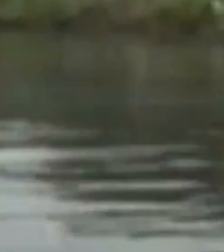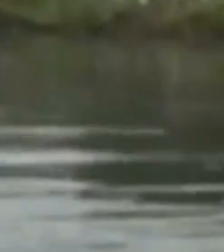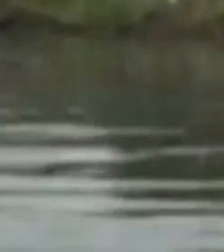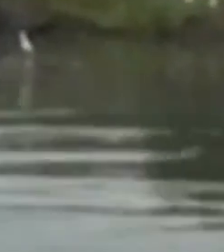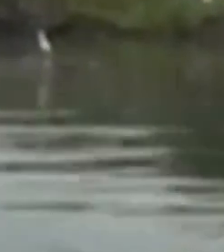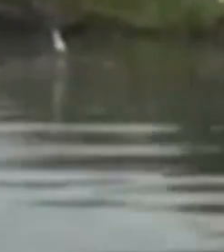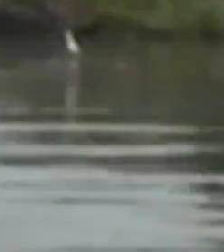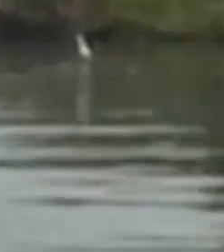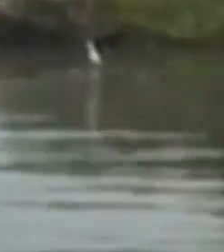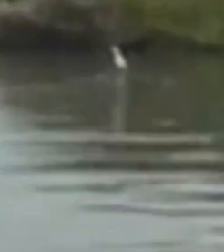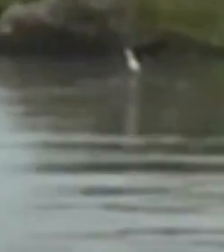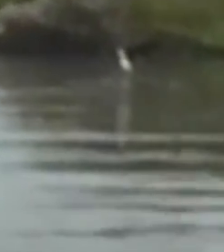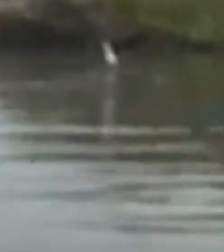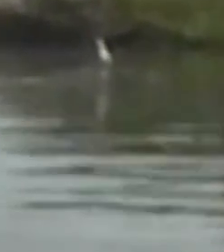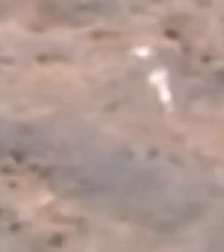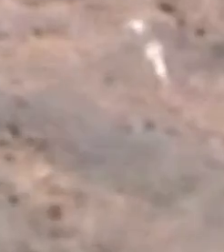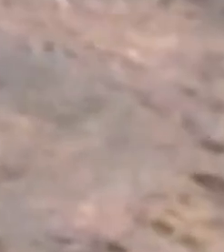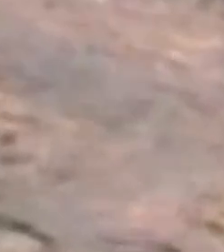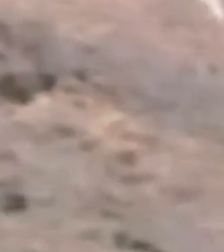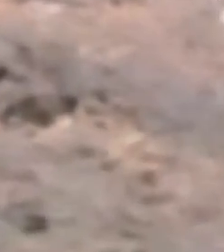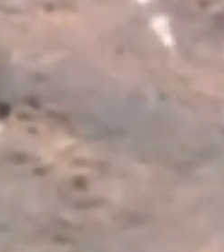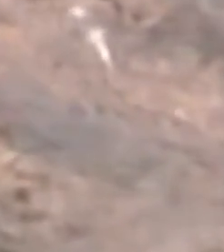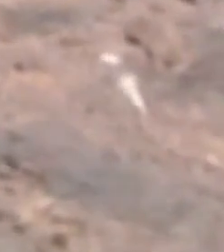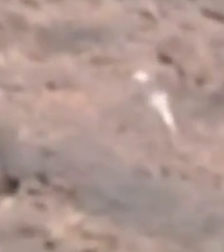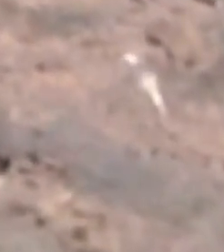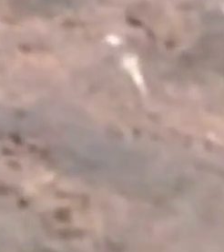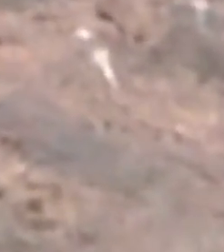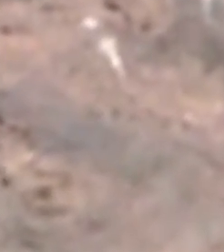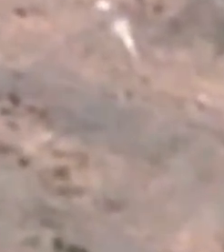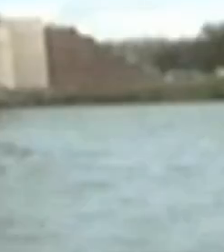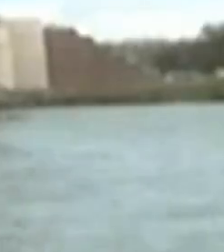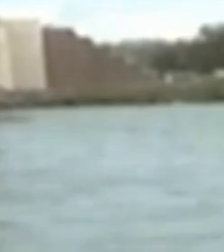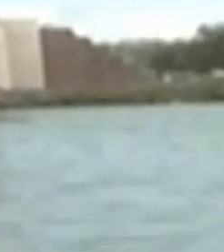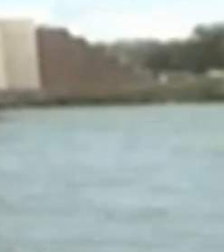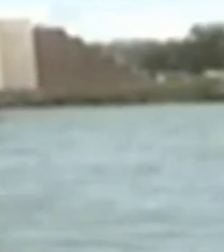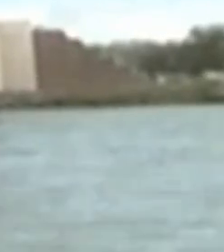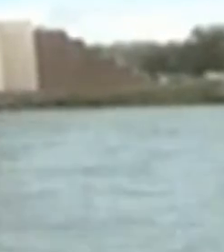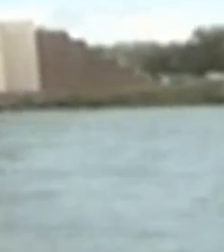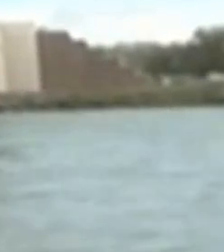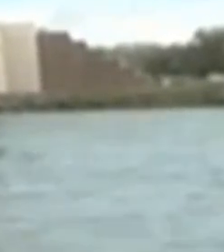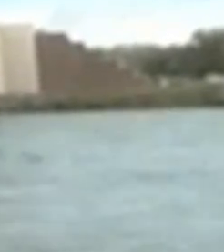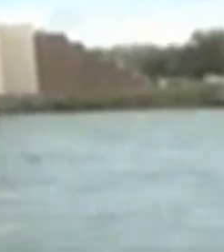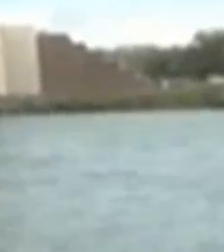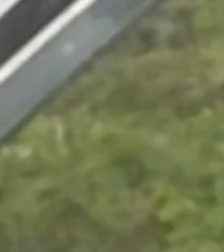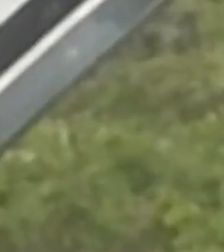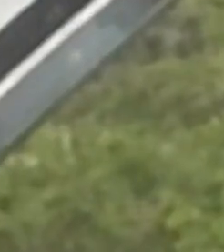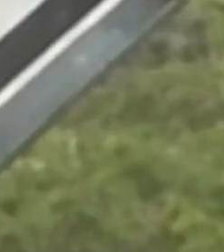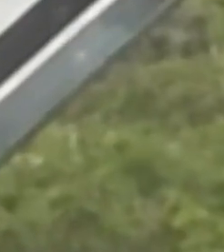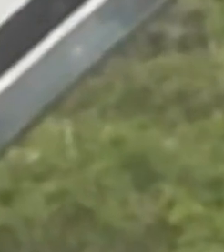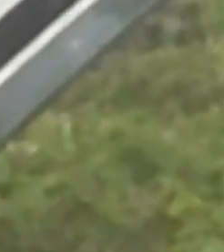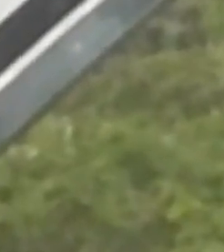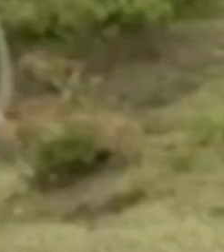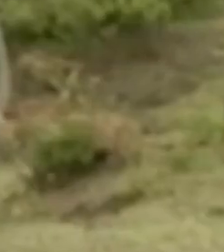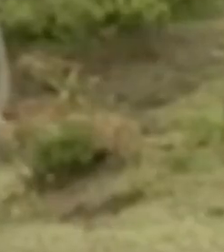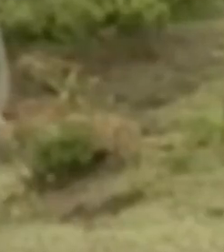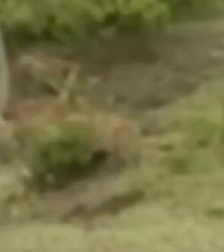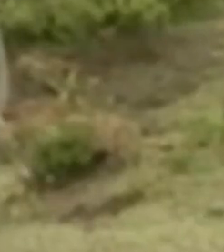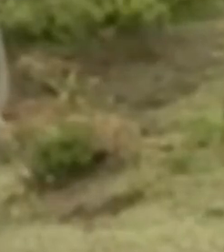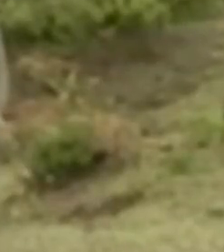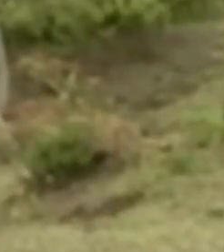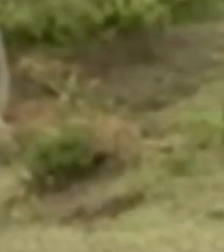We choose to go. Go to explore the magical beauty around you. Where no one thought